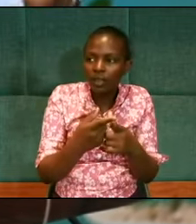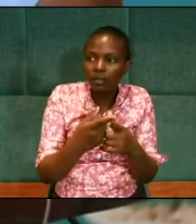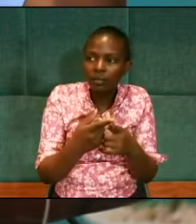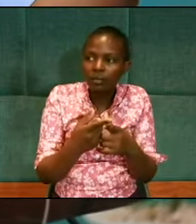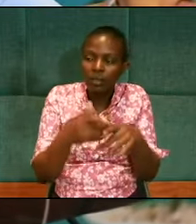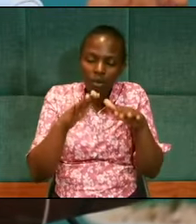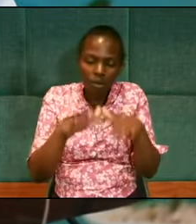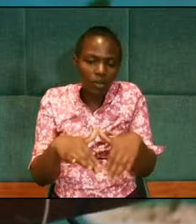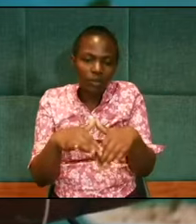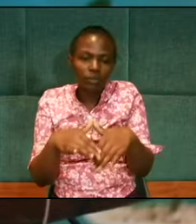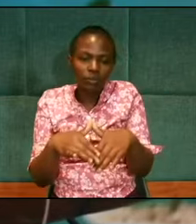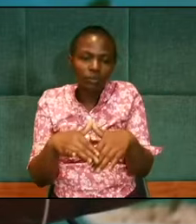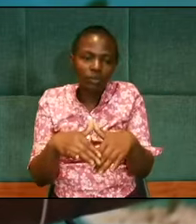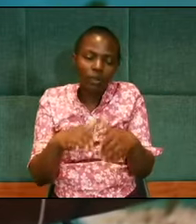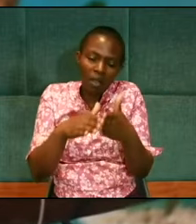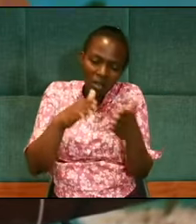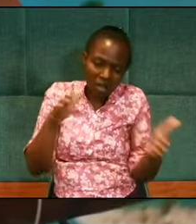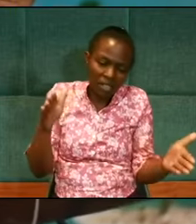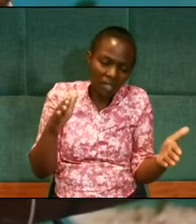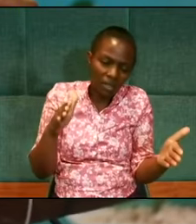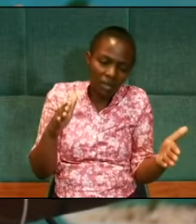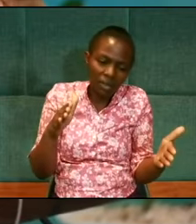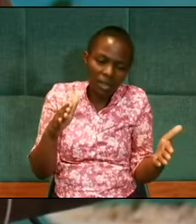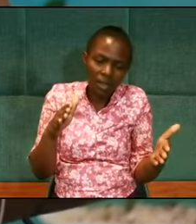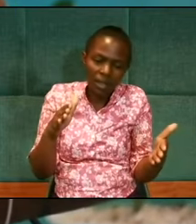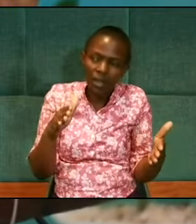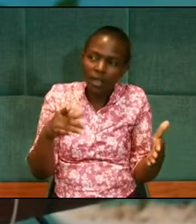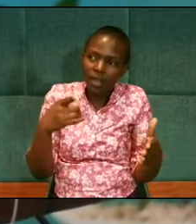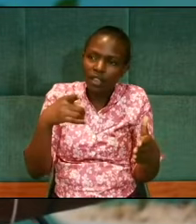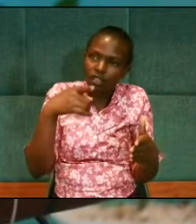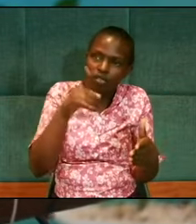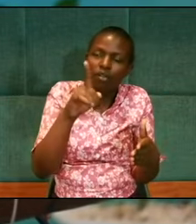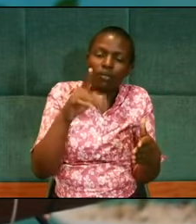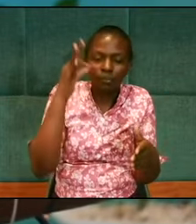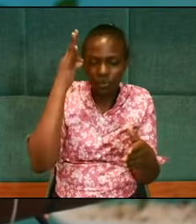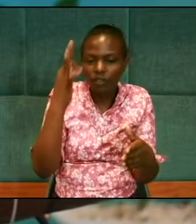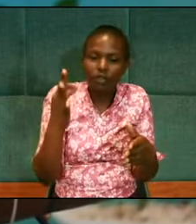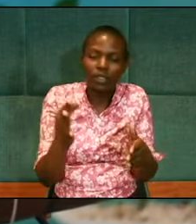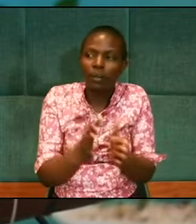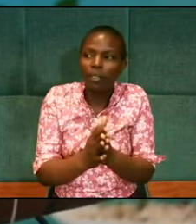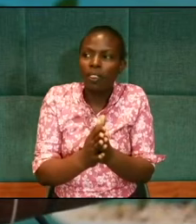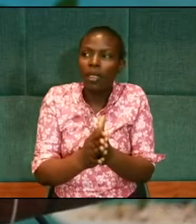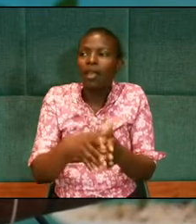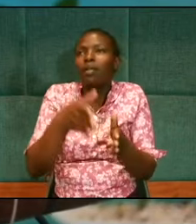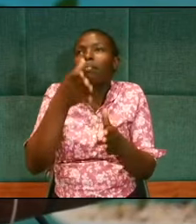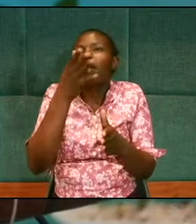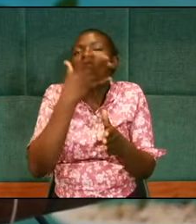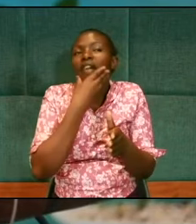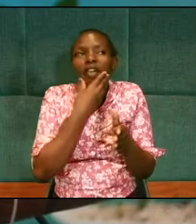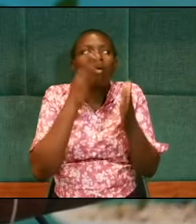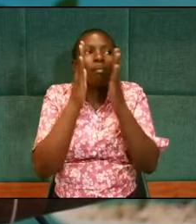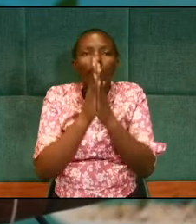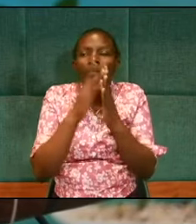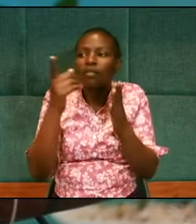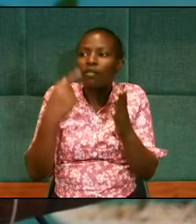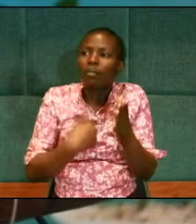Greatness is destined for you. But if you get it wrong, you are doomed. My father will pray for me and he will cry.